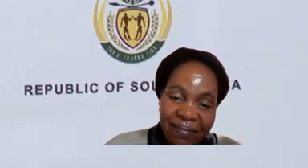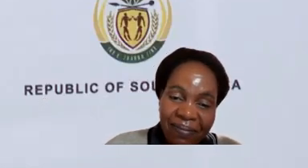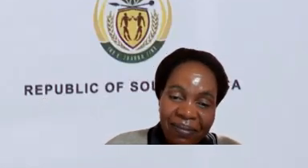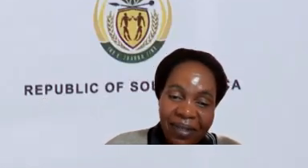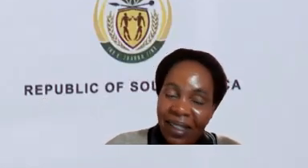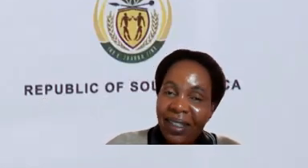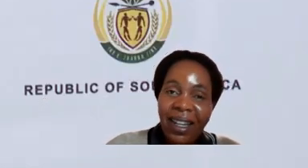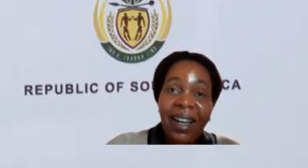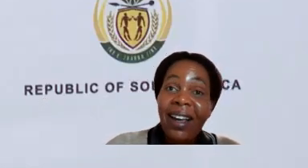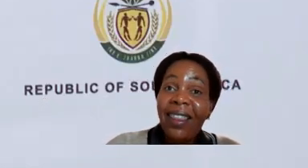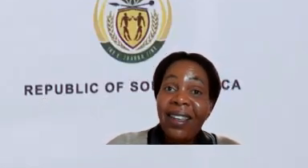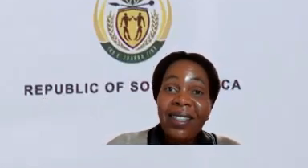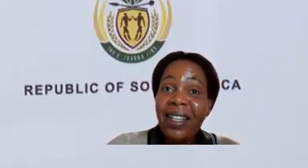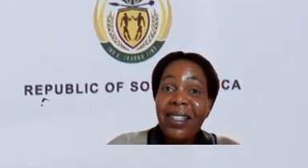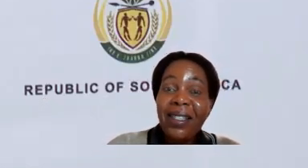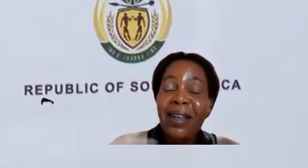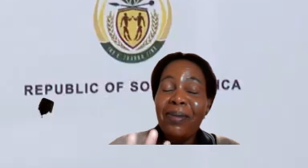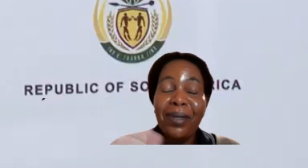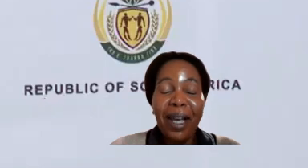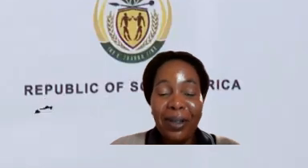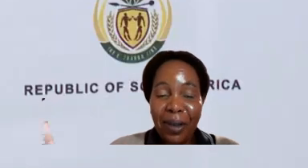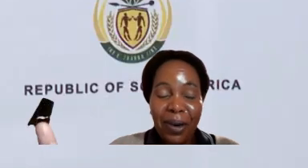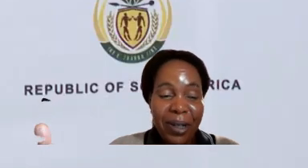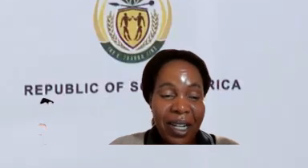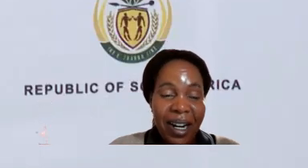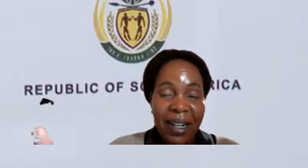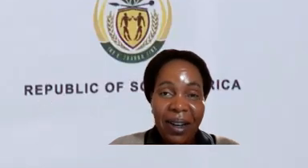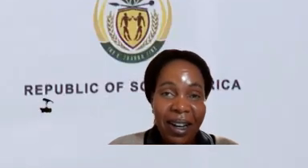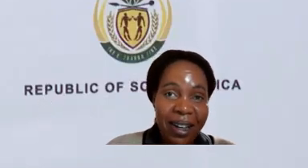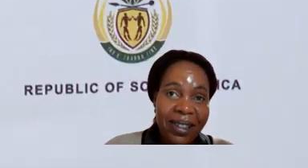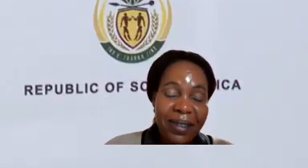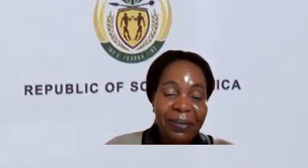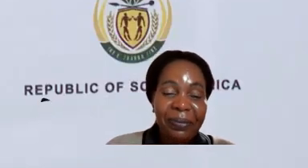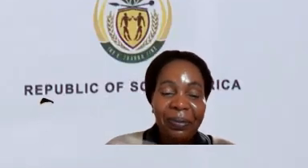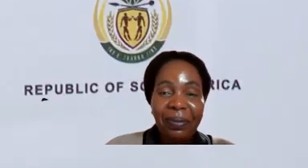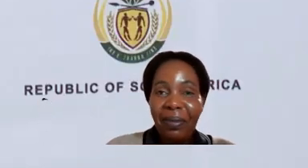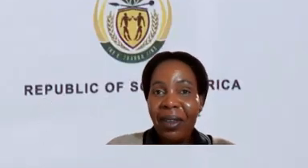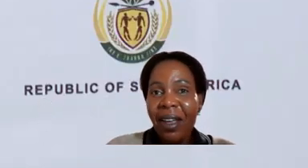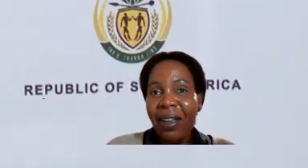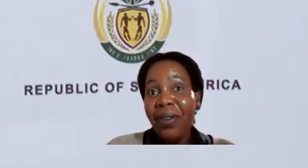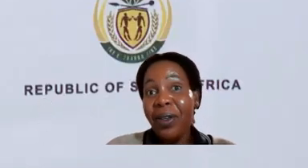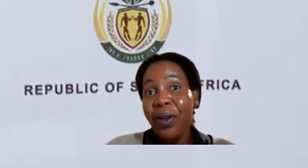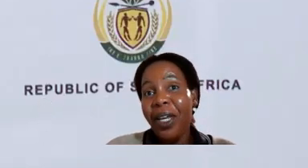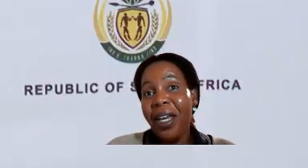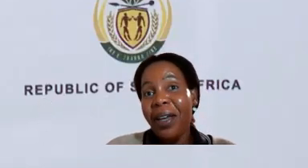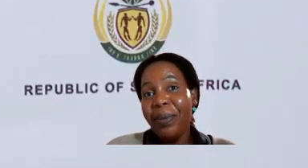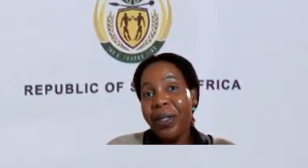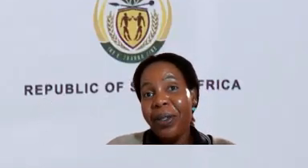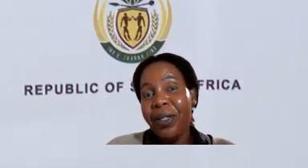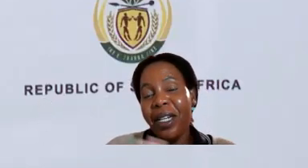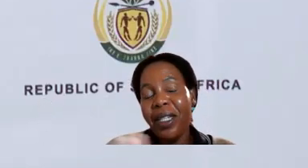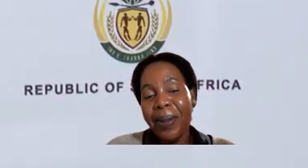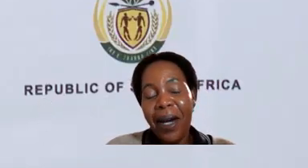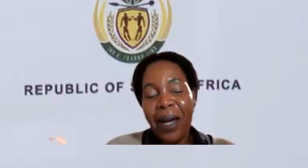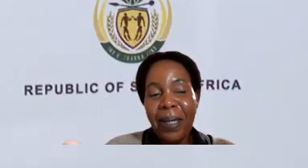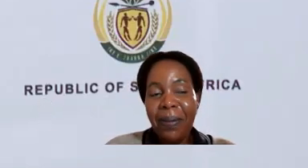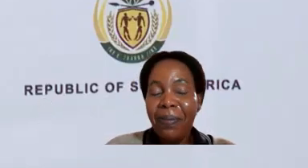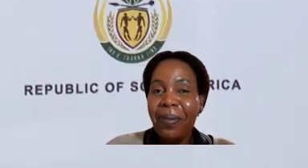yeah, this is MzansiOz Diary, guys. If